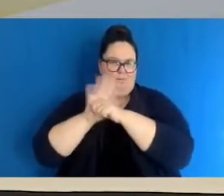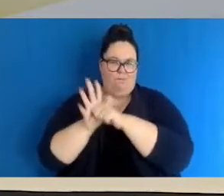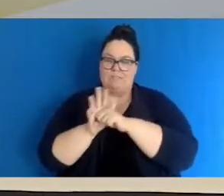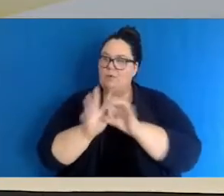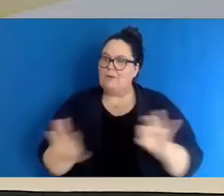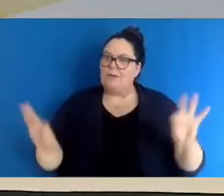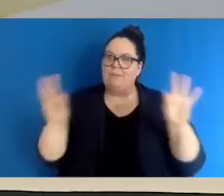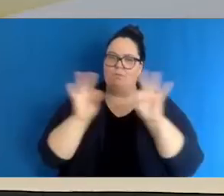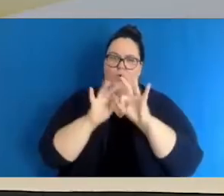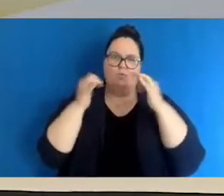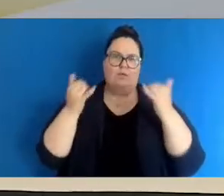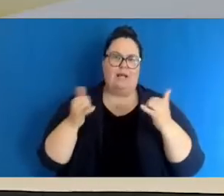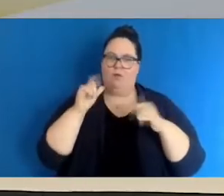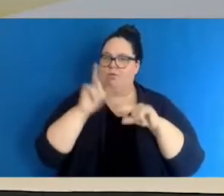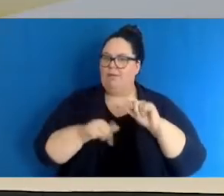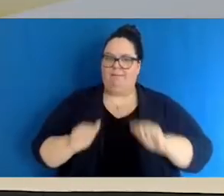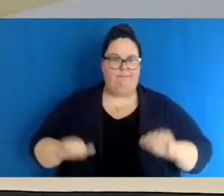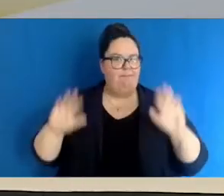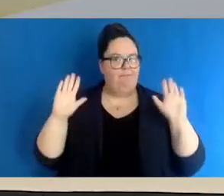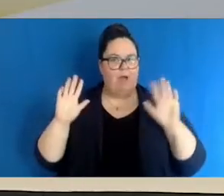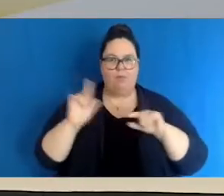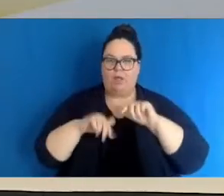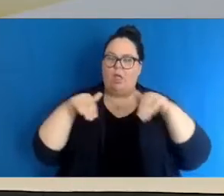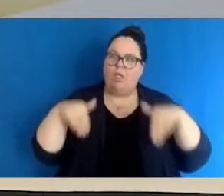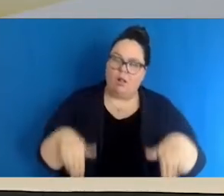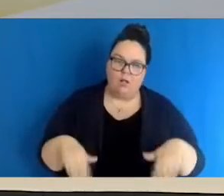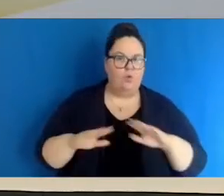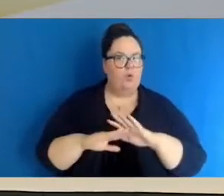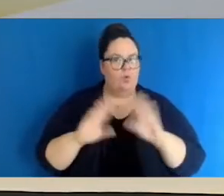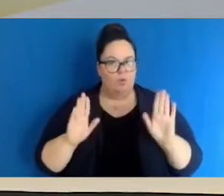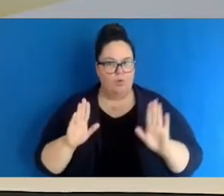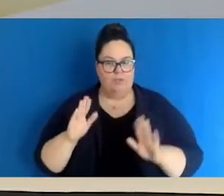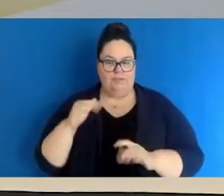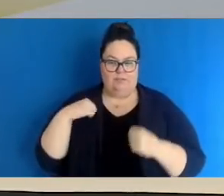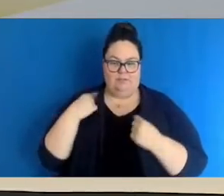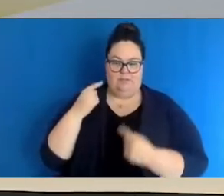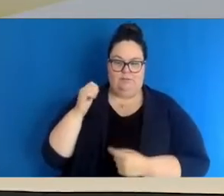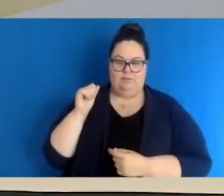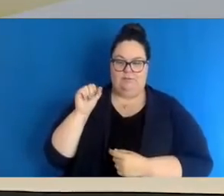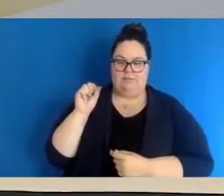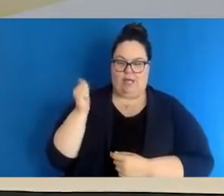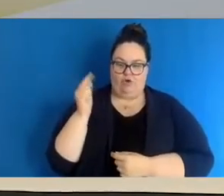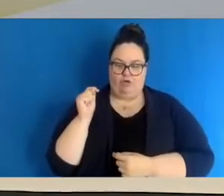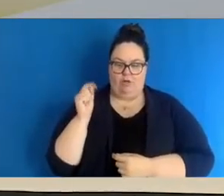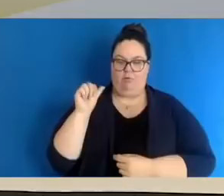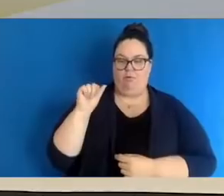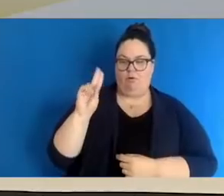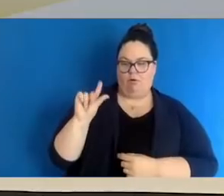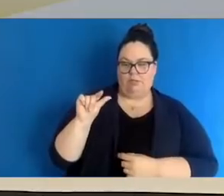against COVID-19. As of Saturday, August 21st, a total of